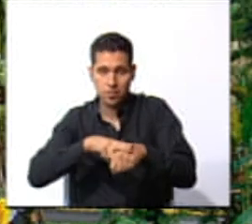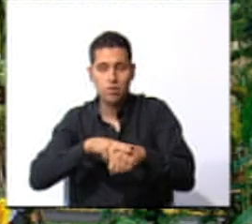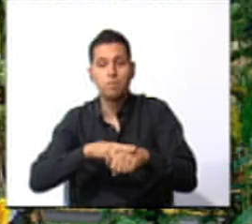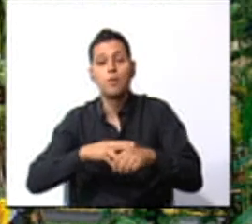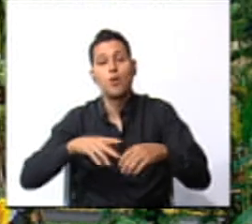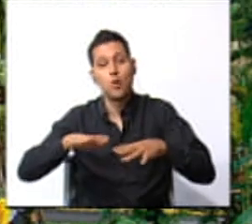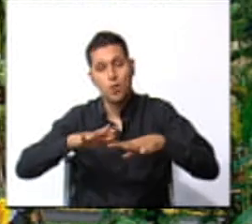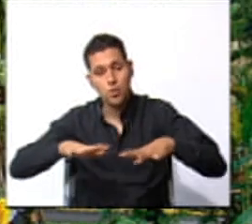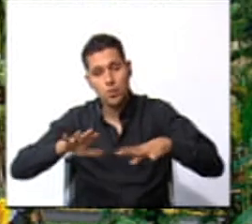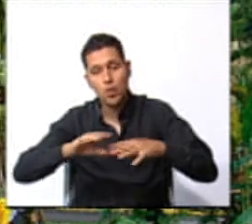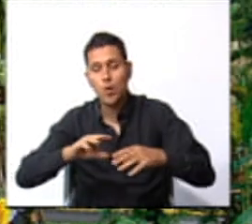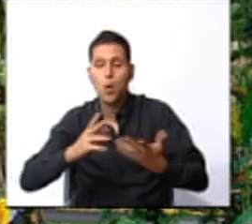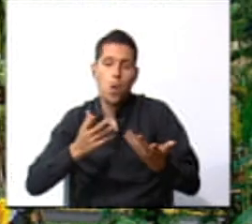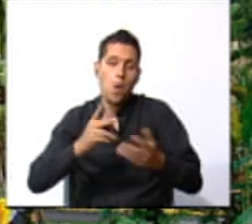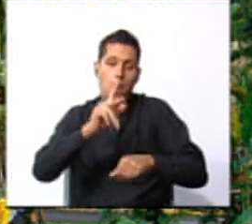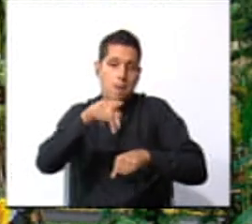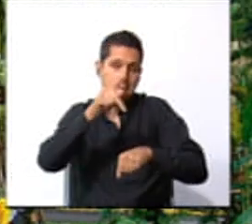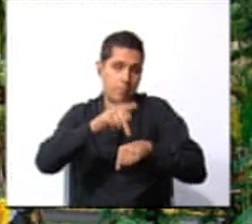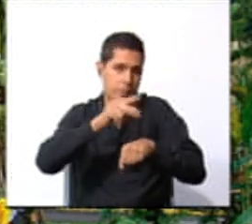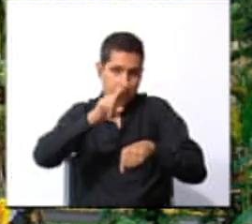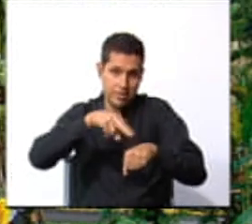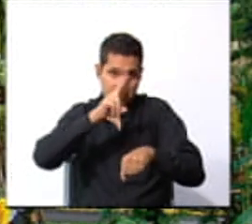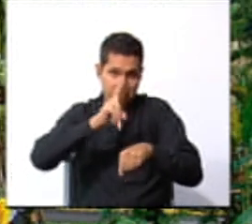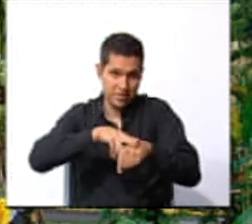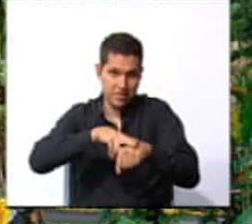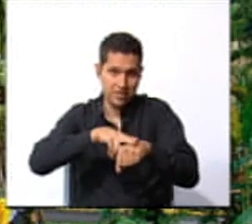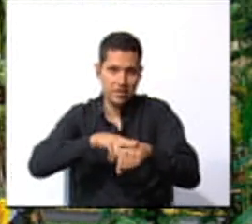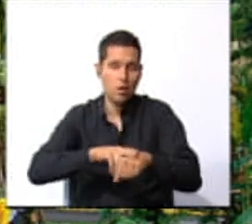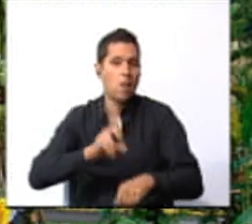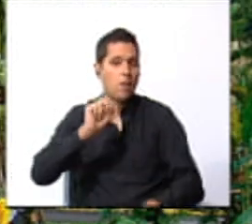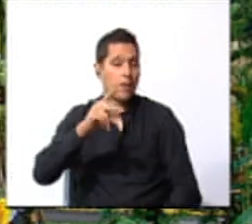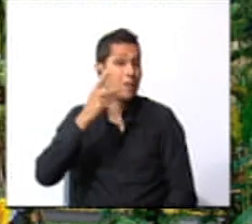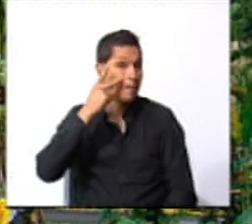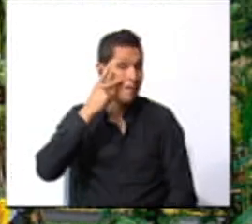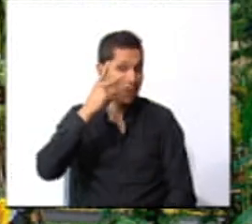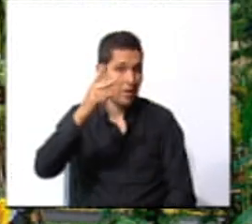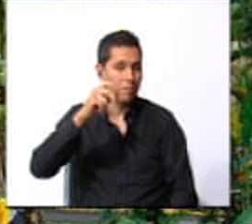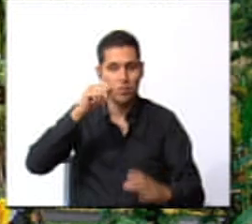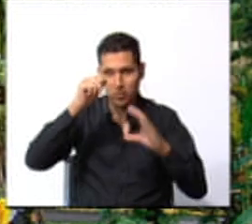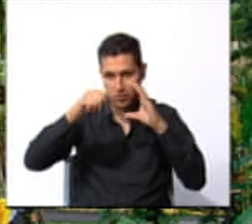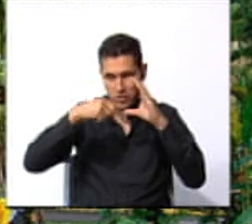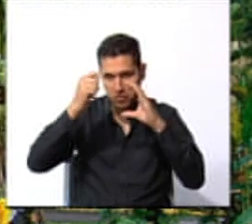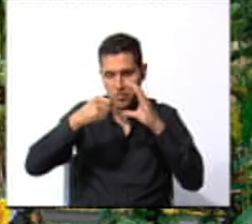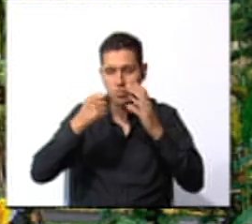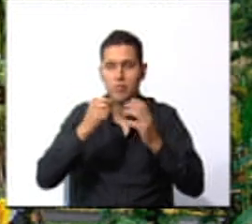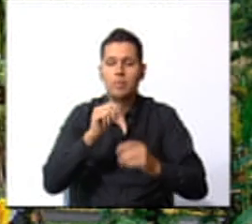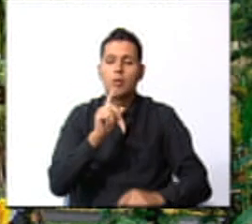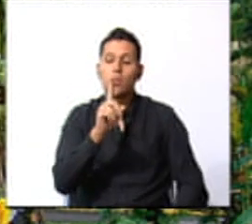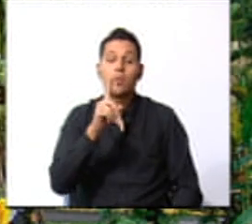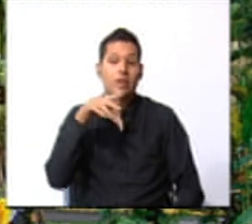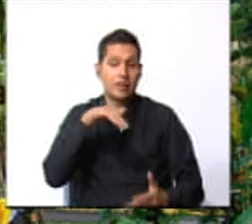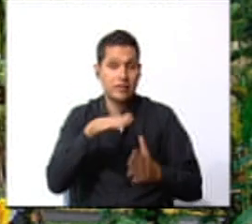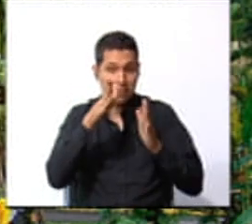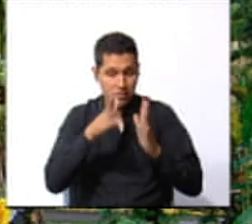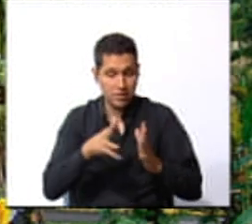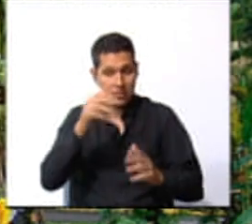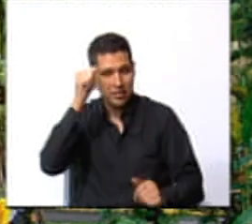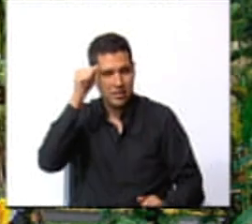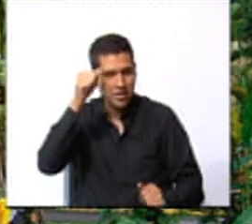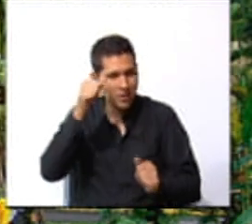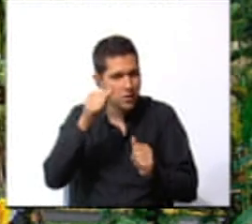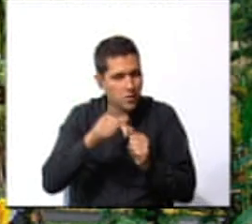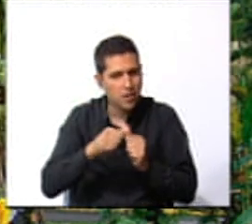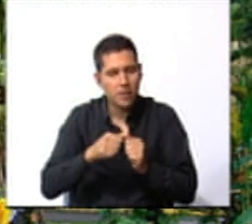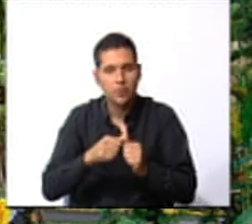and national parks. Let's watch a video of a student and remember what's